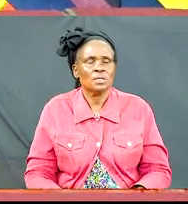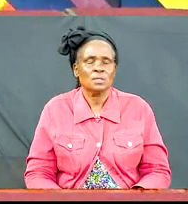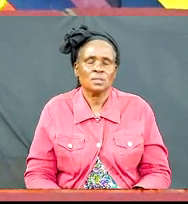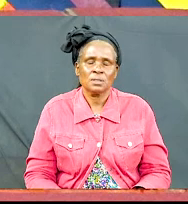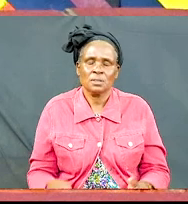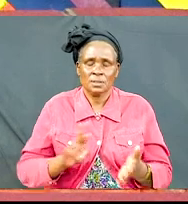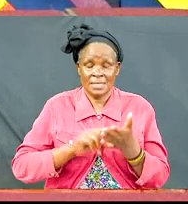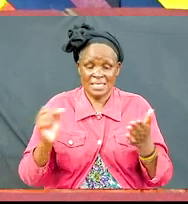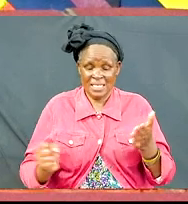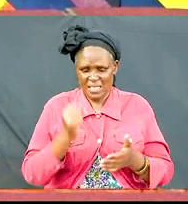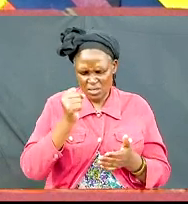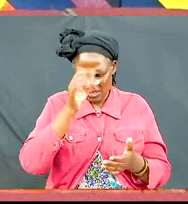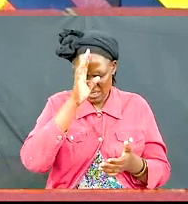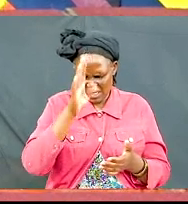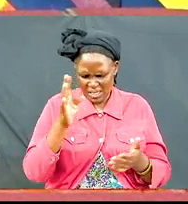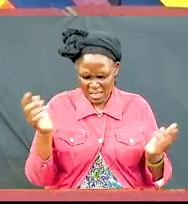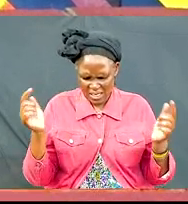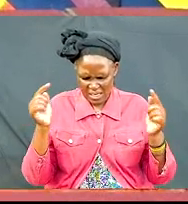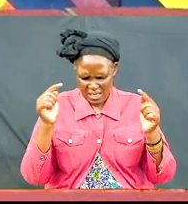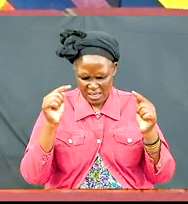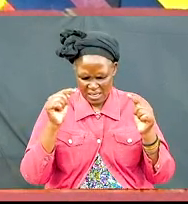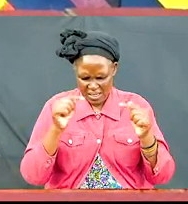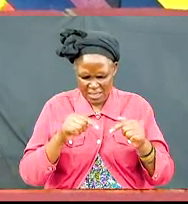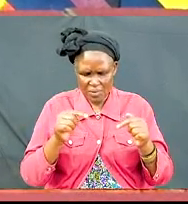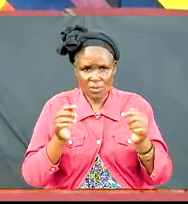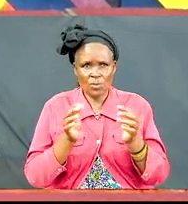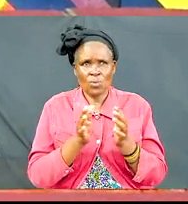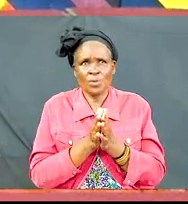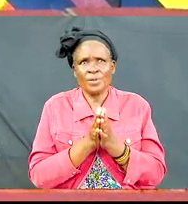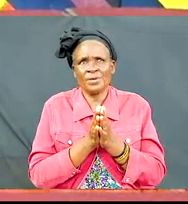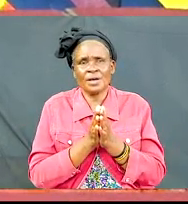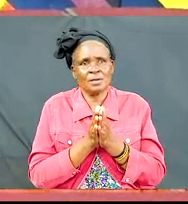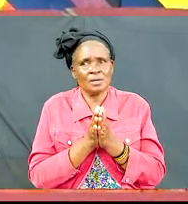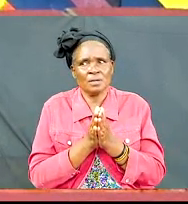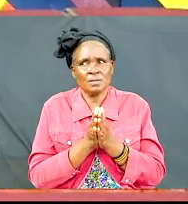Resurrection Sunday comes with assurance.